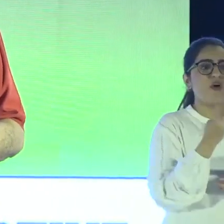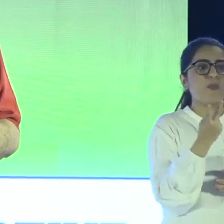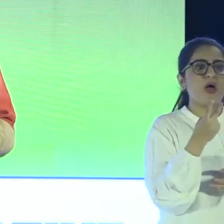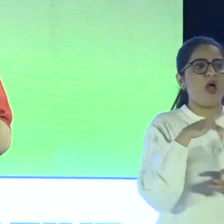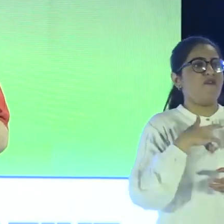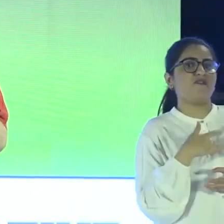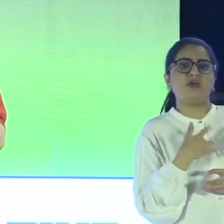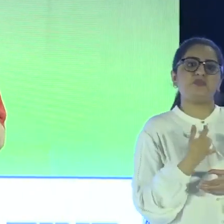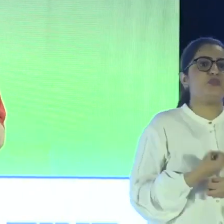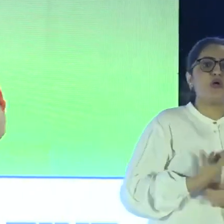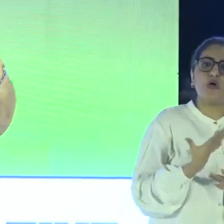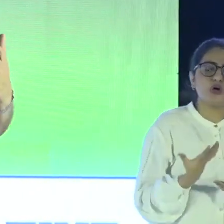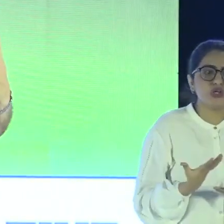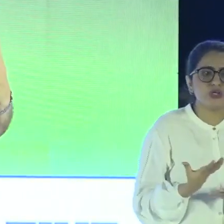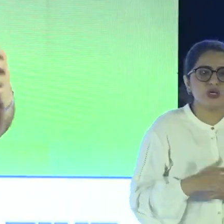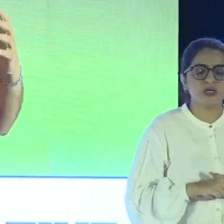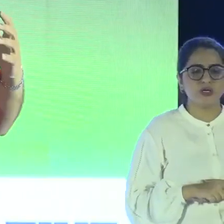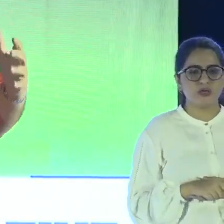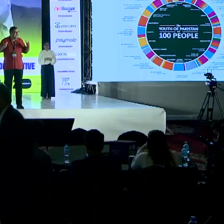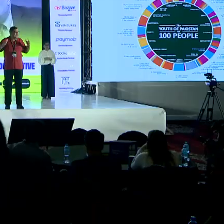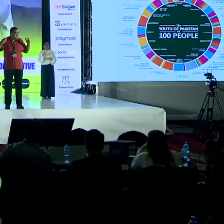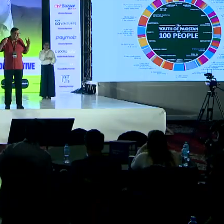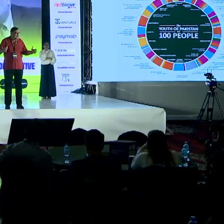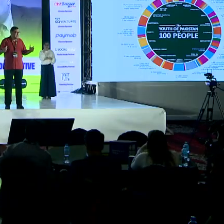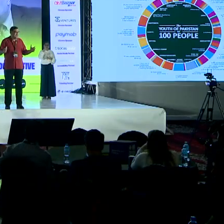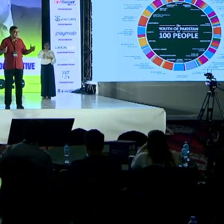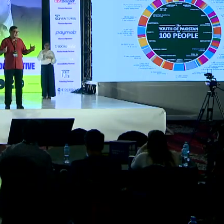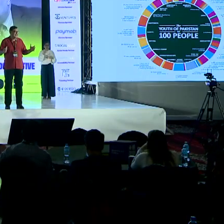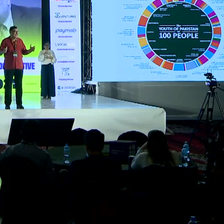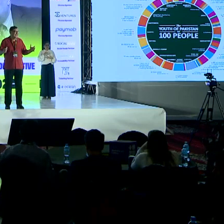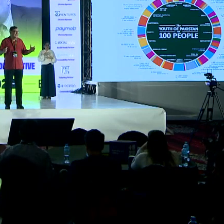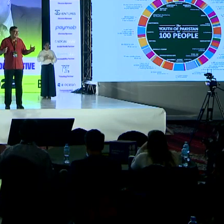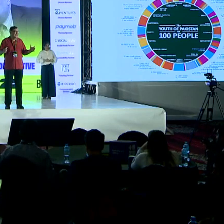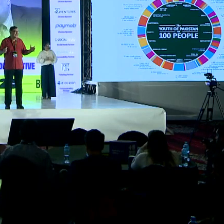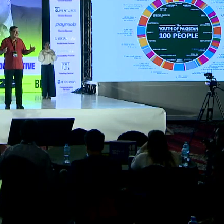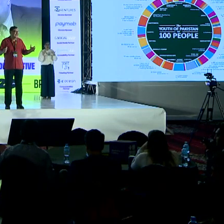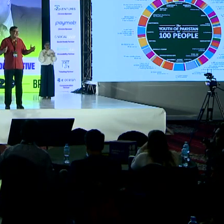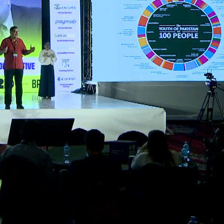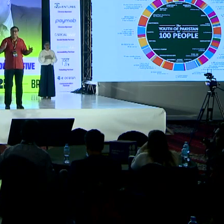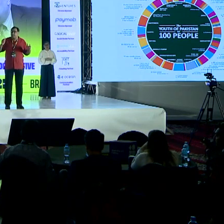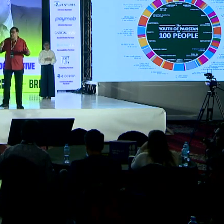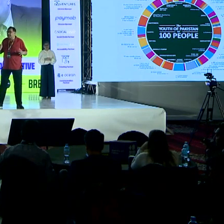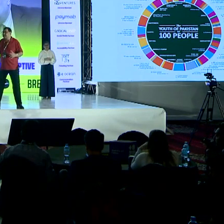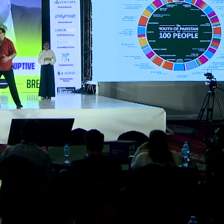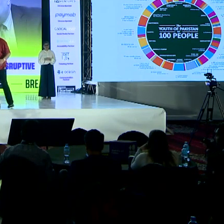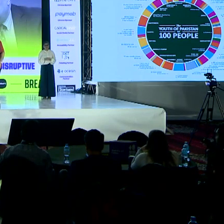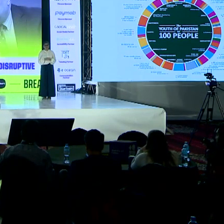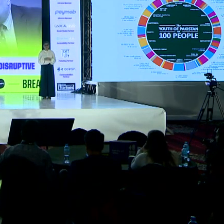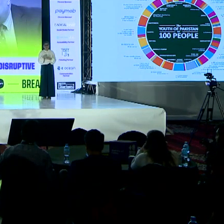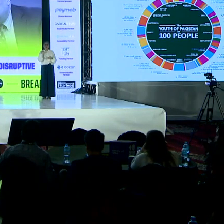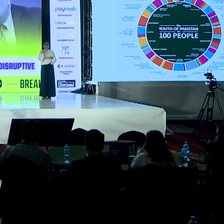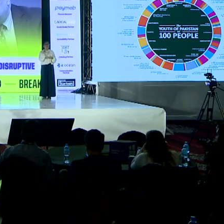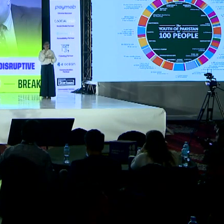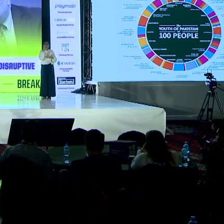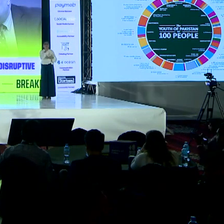happy. Jab aap gareeb hoti hai, happiness is a survival strategy. Right? The point I'm trying to make